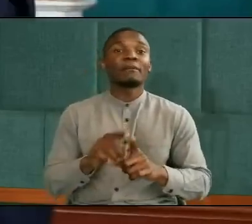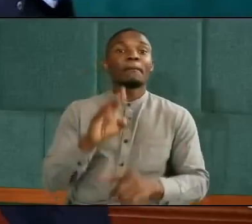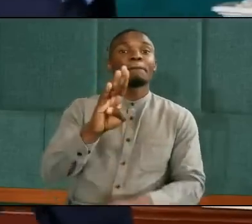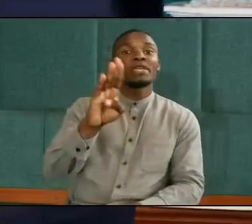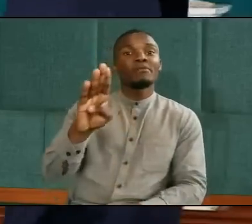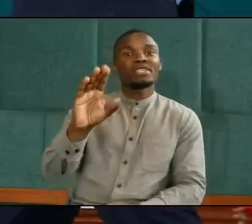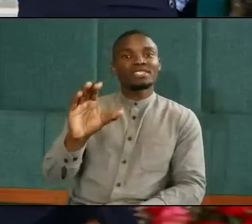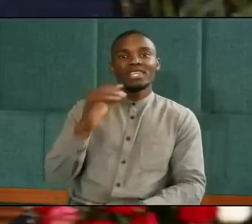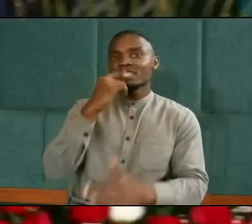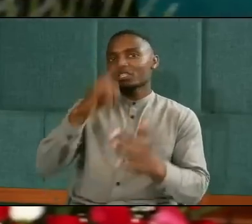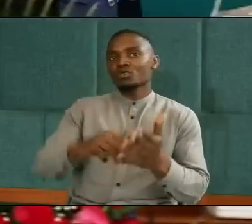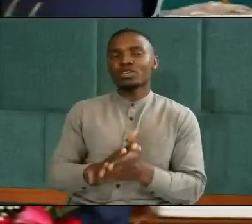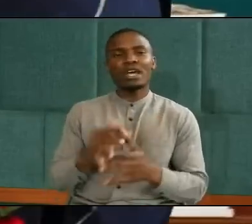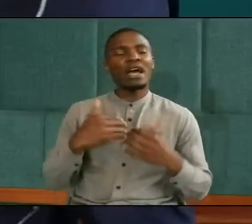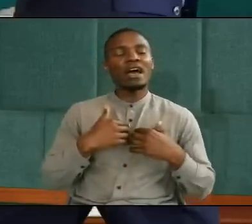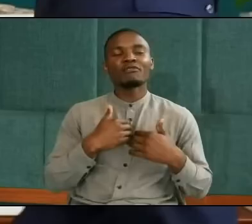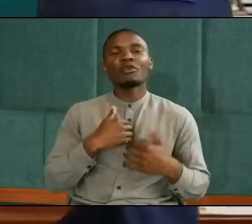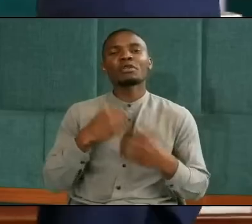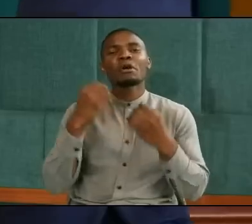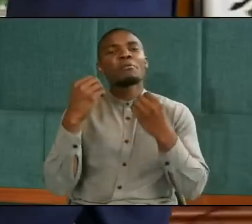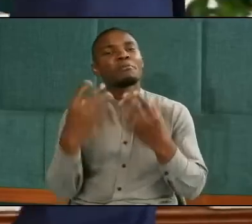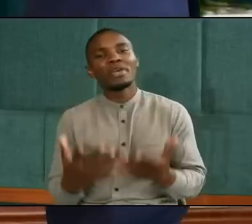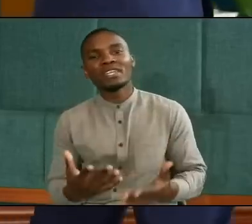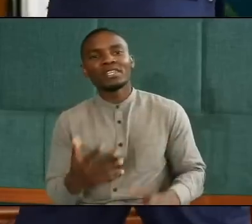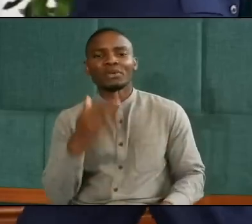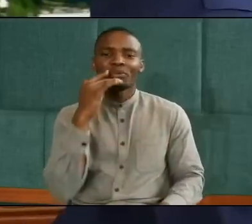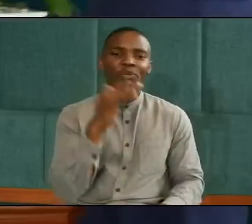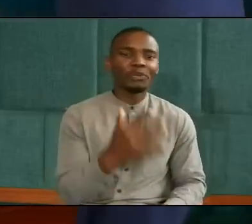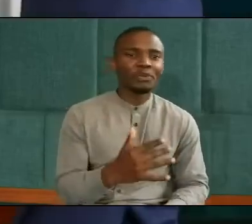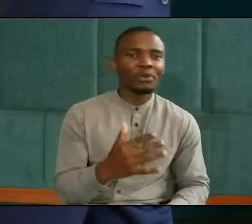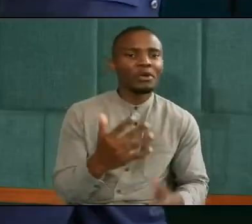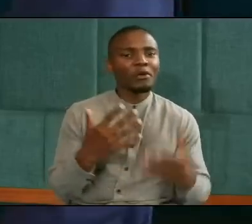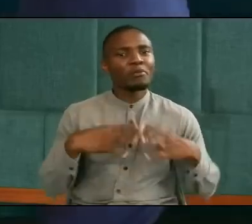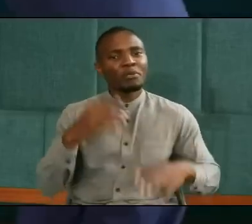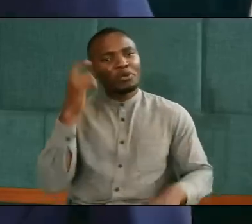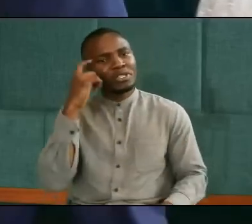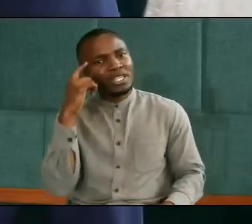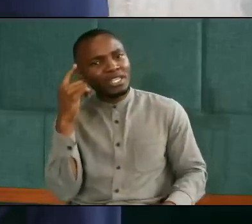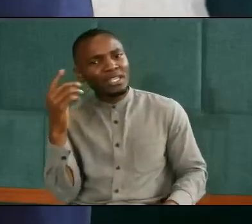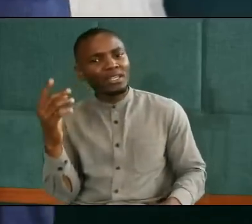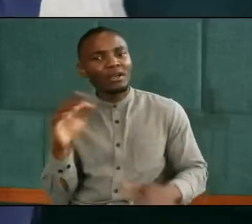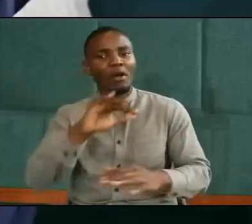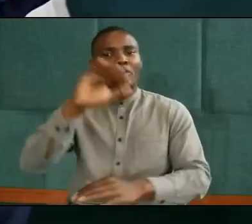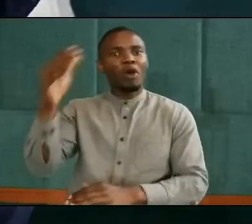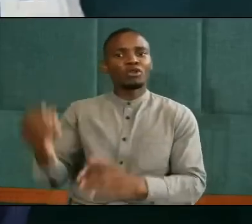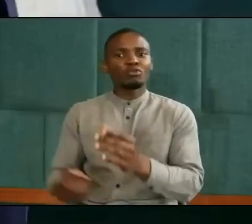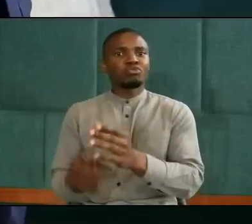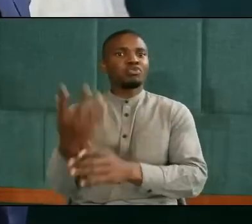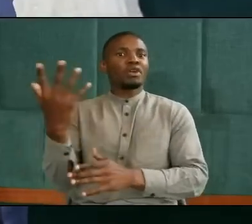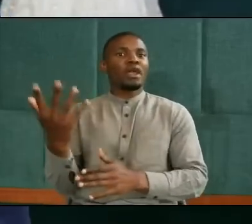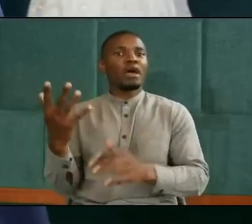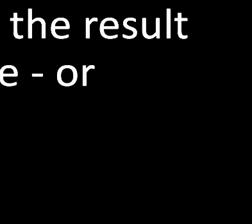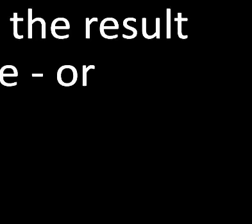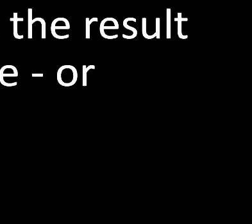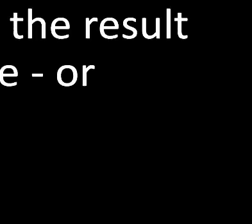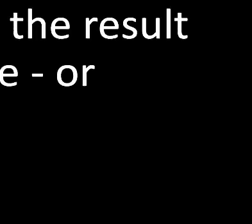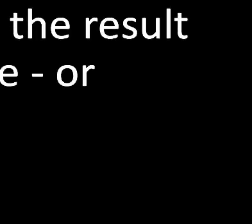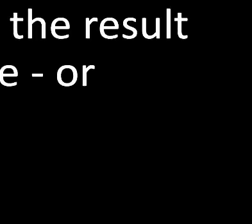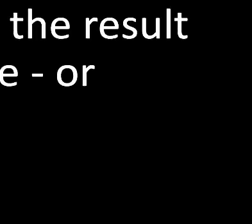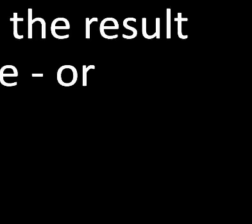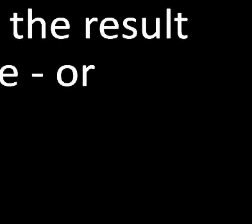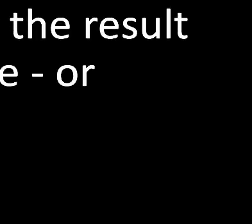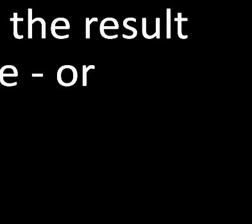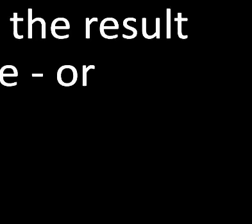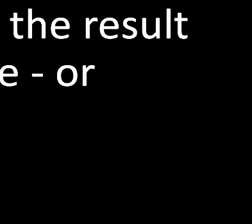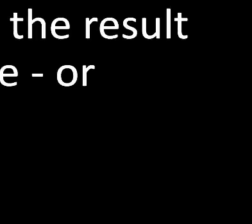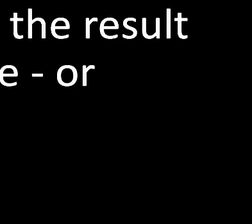BBC, there are many theories. Was it the result of volcanic eruption, fire, meteoric strike, or something more sinister?